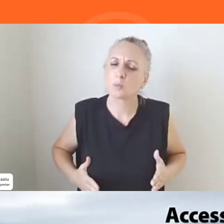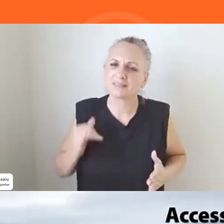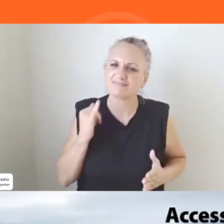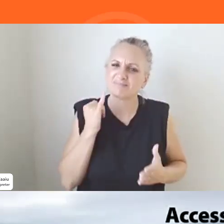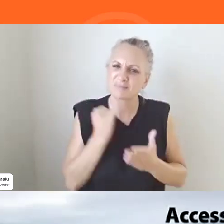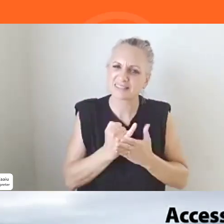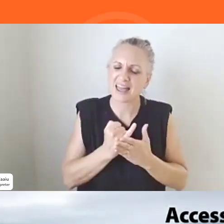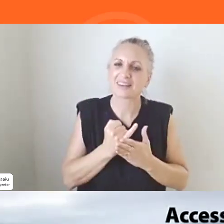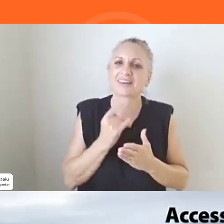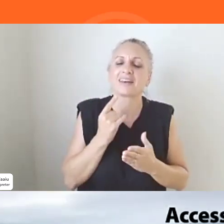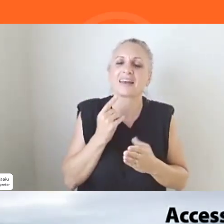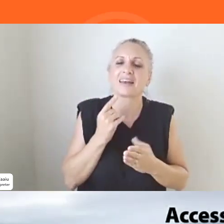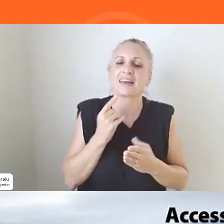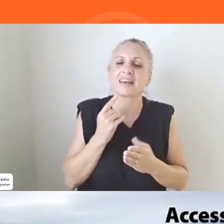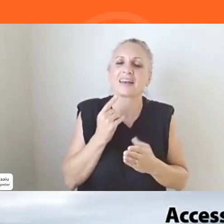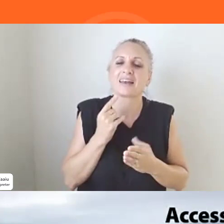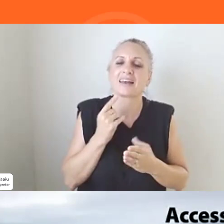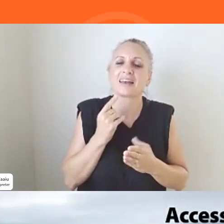AI-made decisions, particularly in